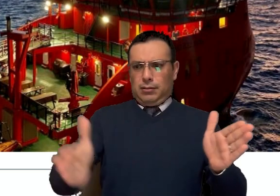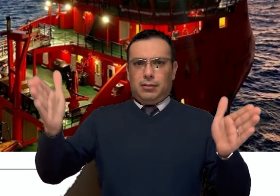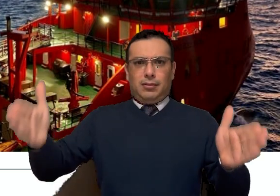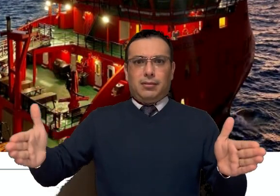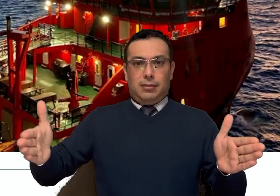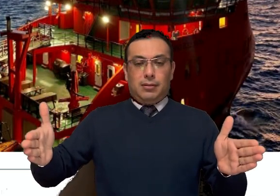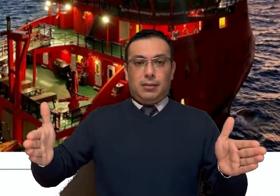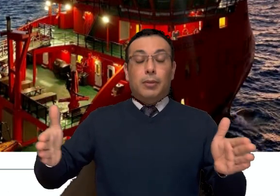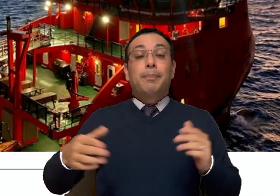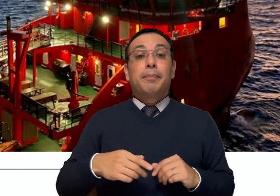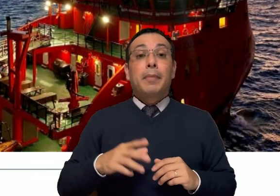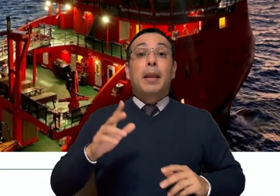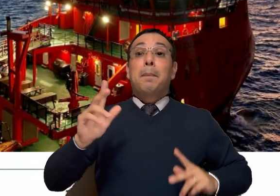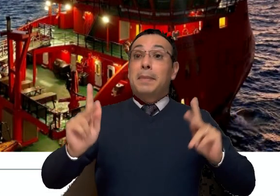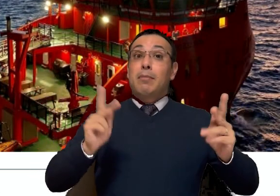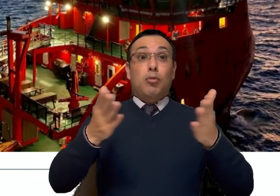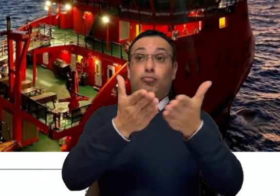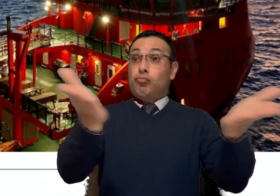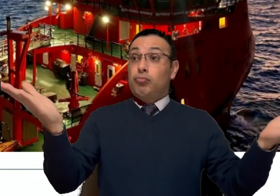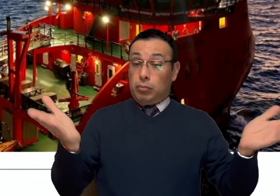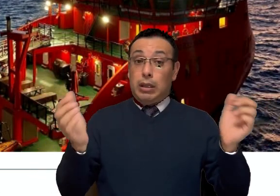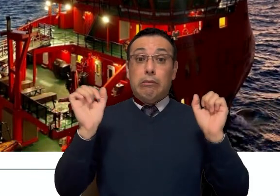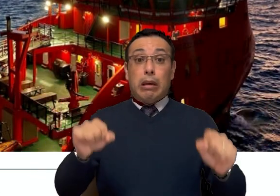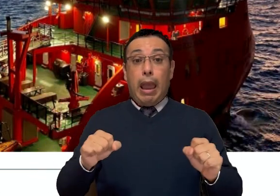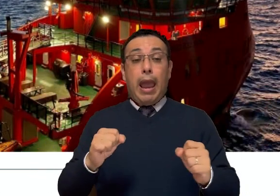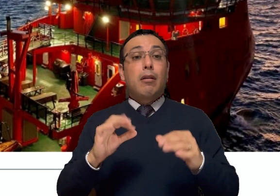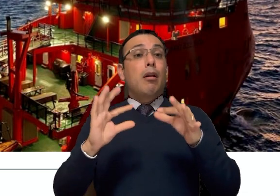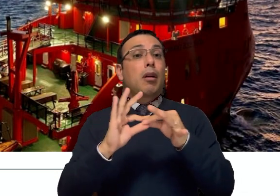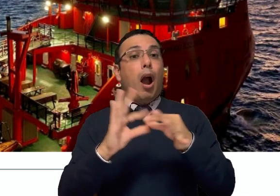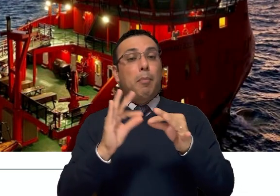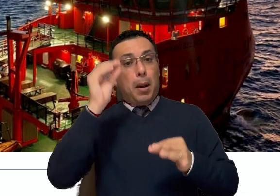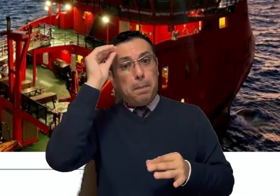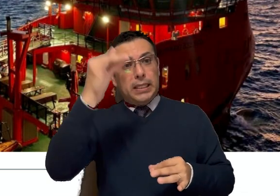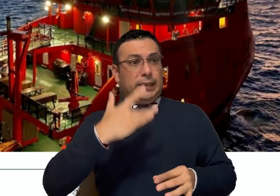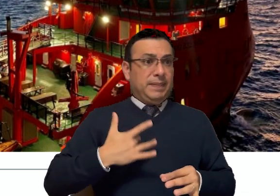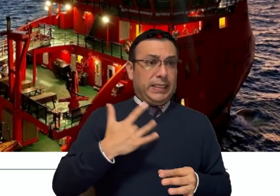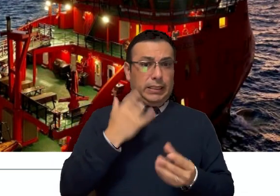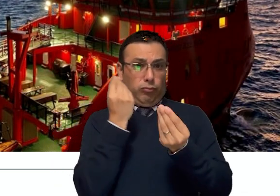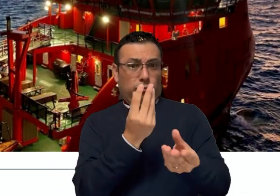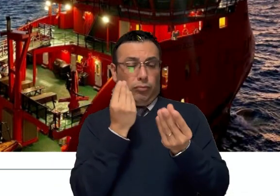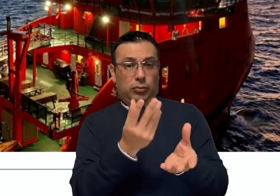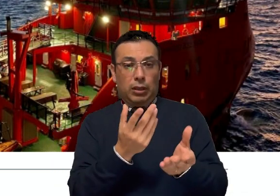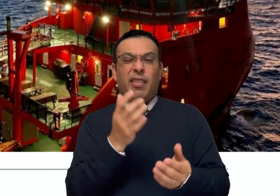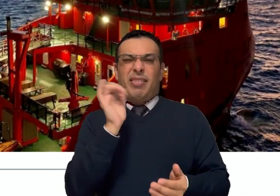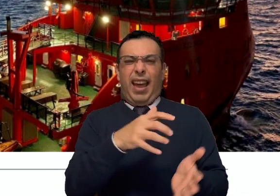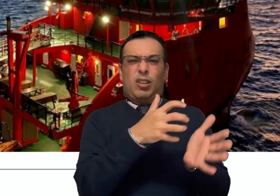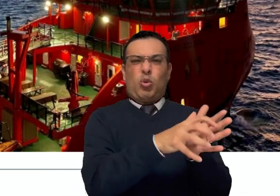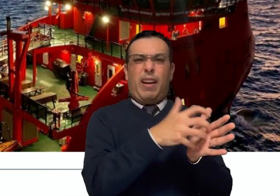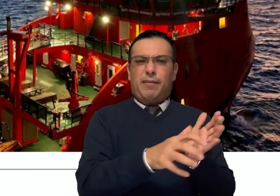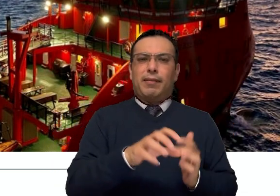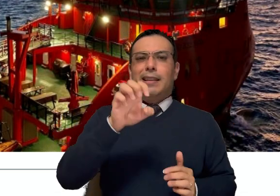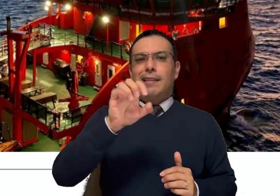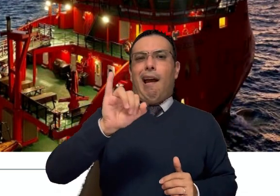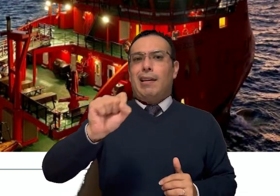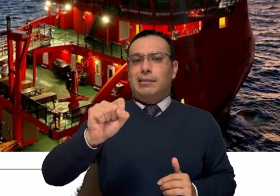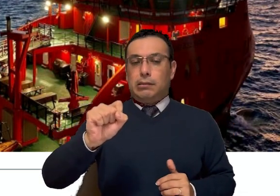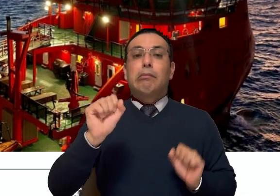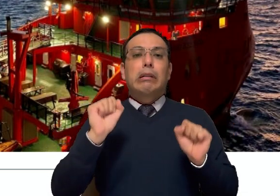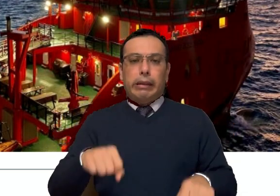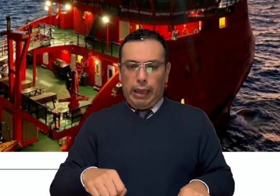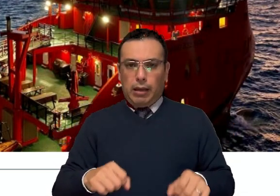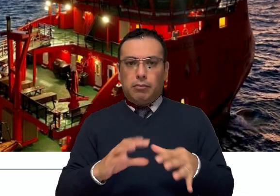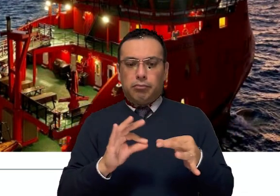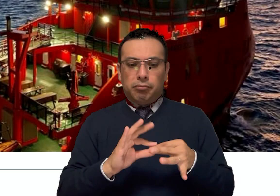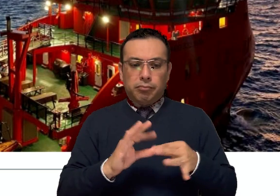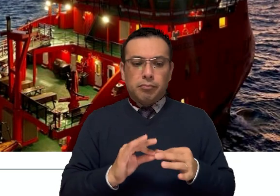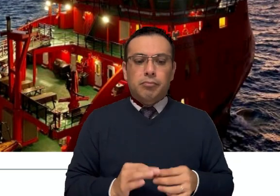can provide comments on the draft EIS. And we'll have a handout over in the permitting